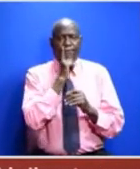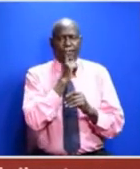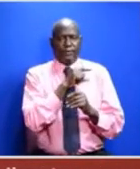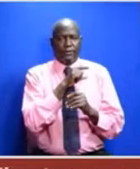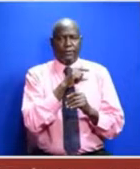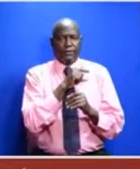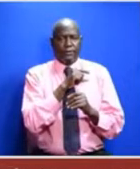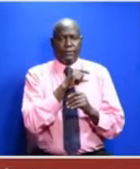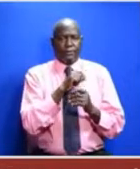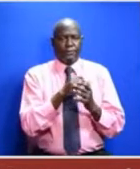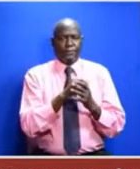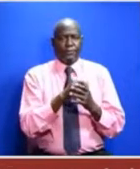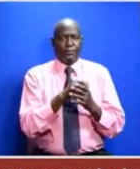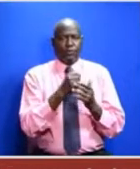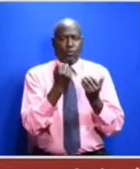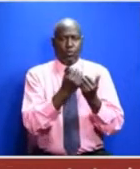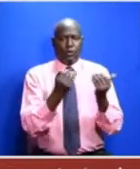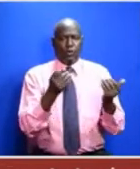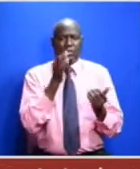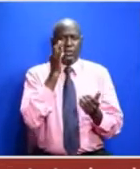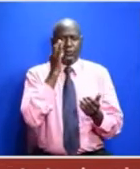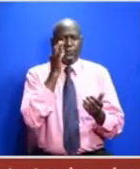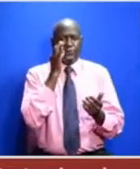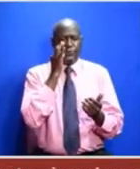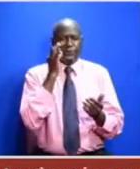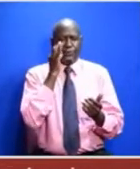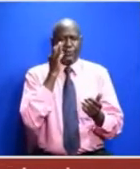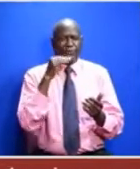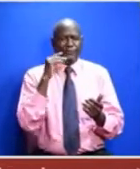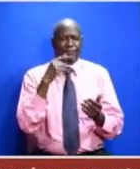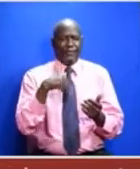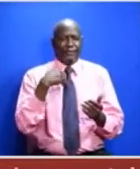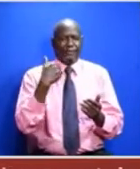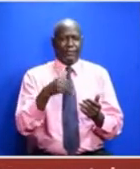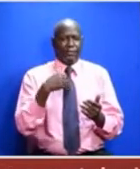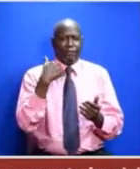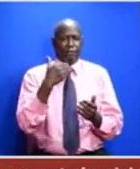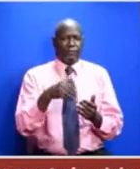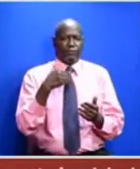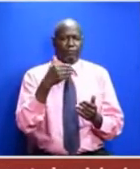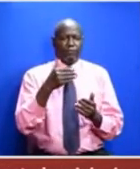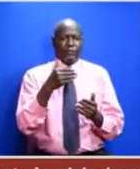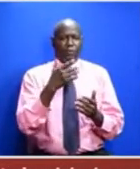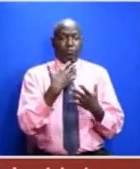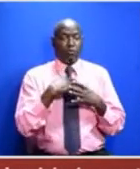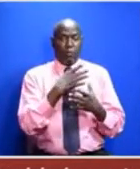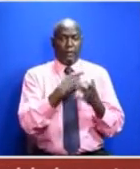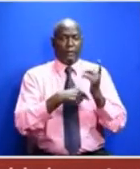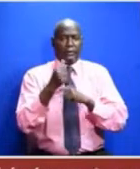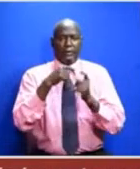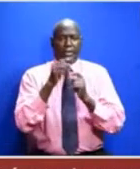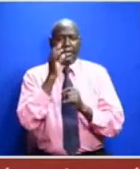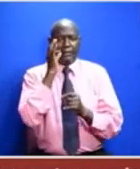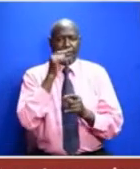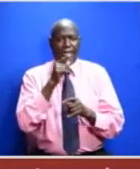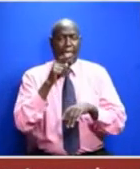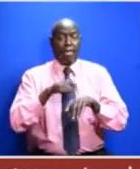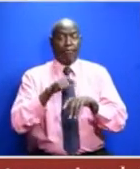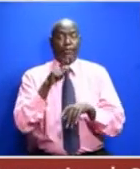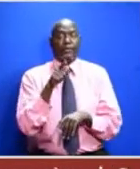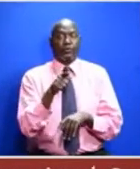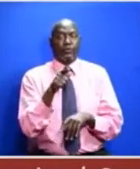Iko watoto hapo wanavuta bangi kila wakati. Kuna watu hapo wanauzia watoto bangi. Hii Embu